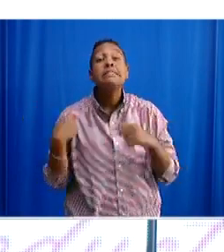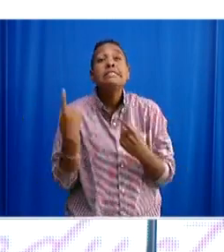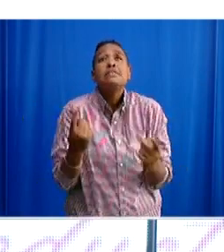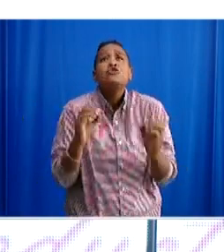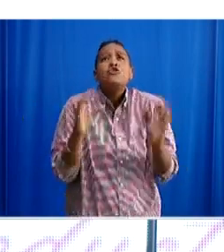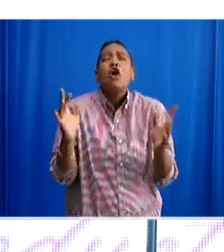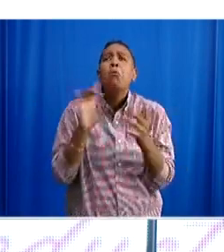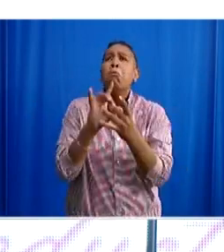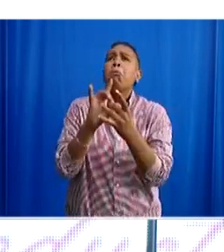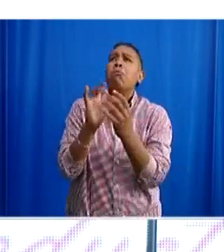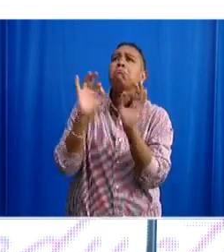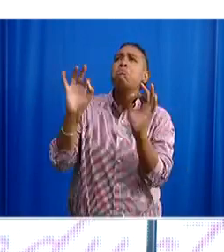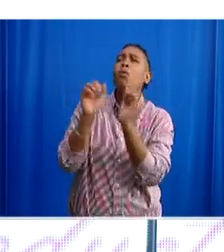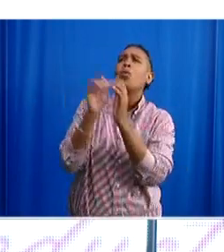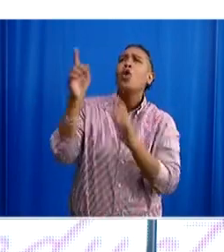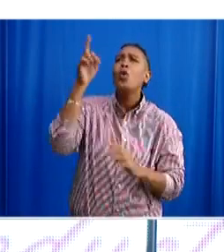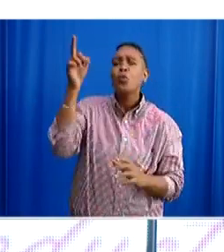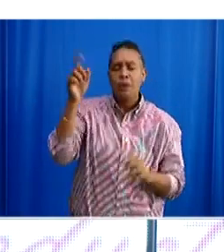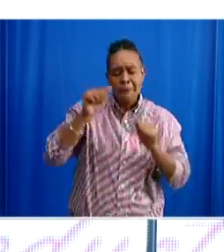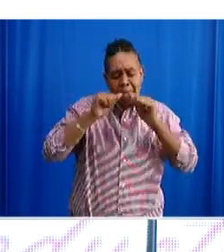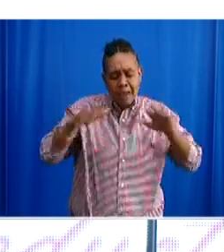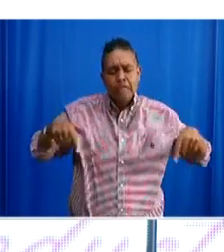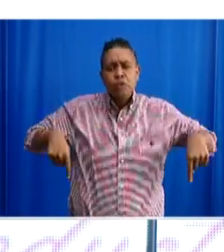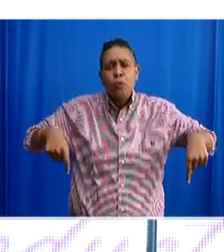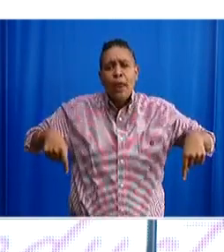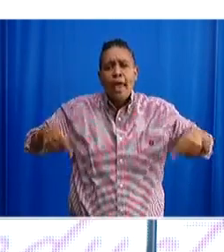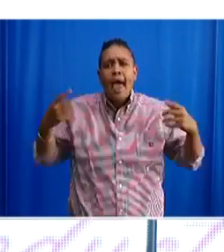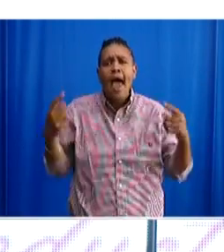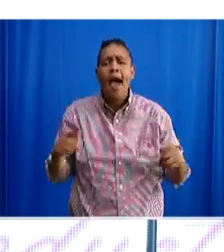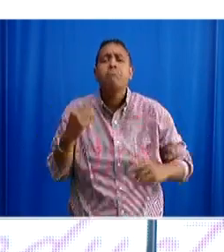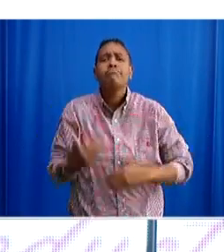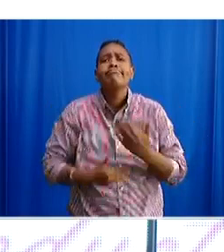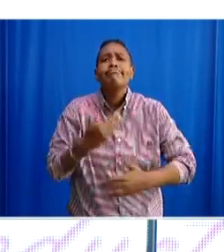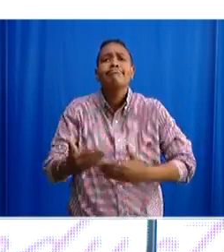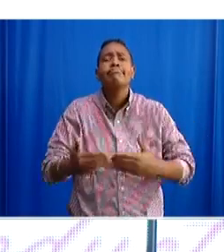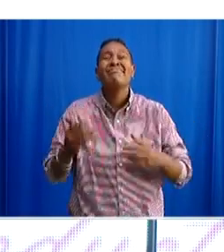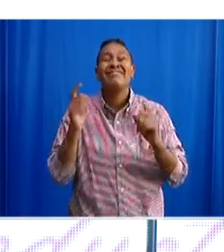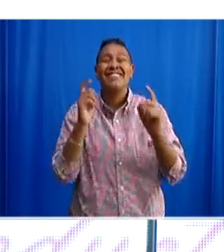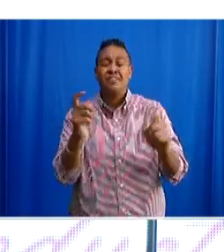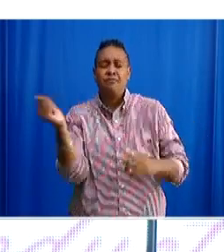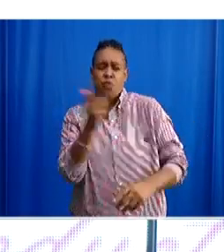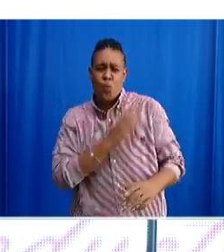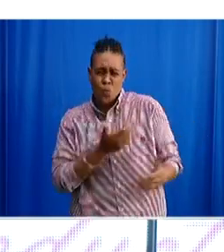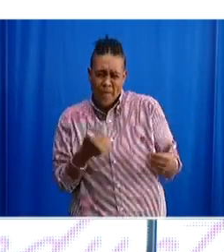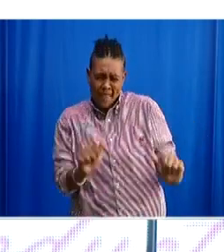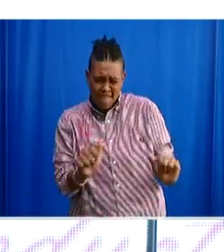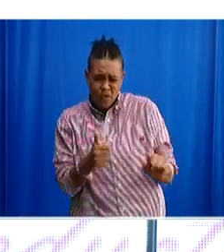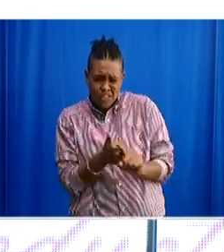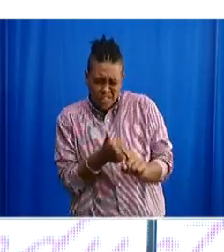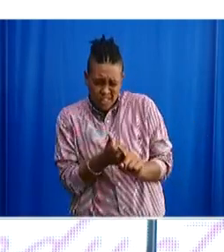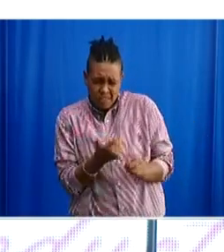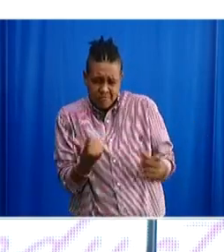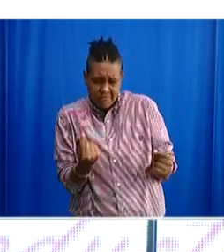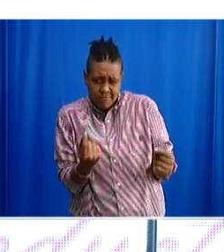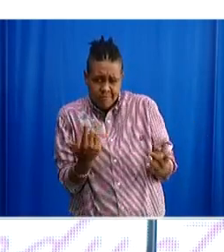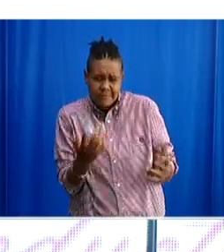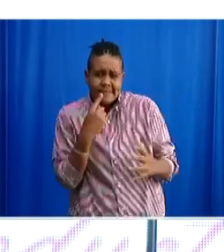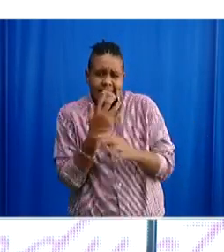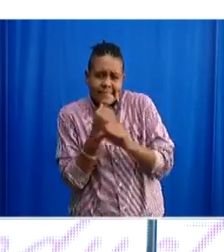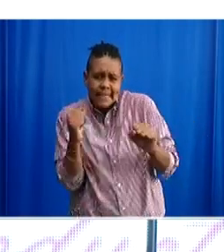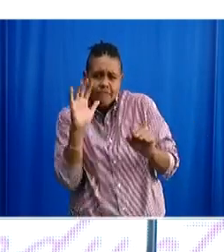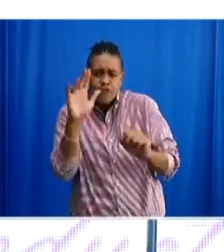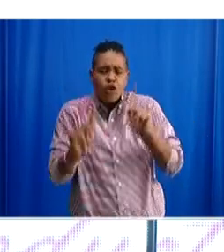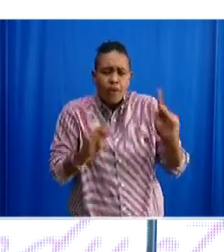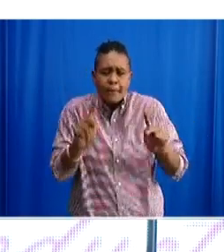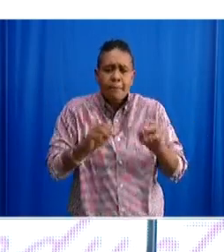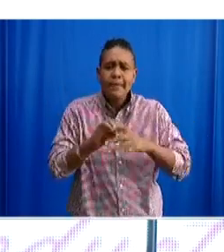you, bless the proceedings of this day and grant that all our efforts may redound to the safety of your